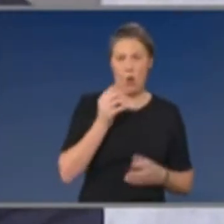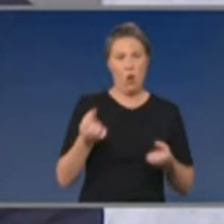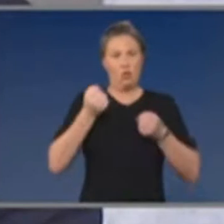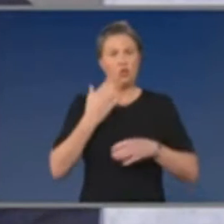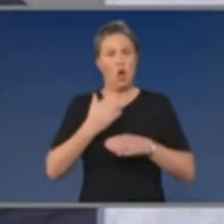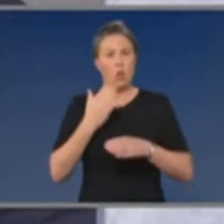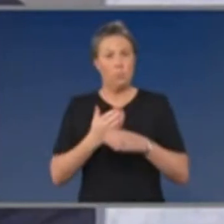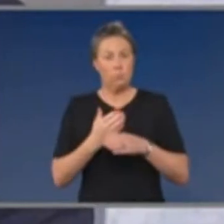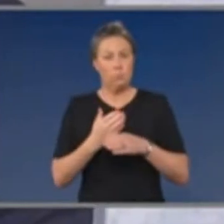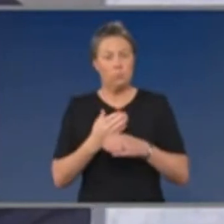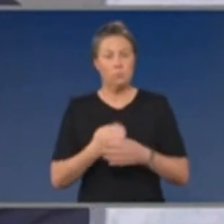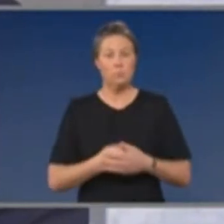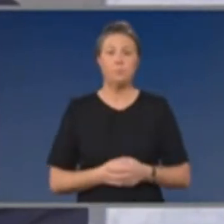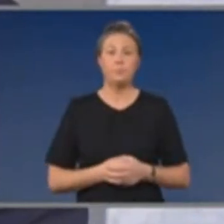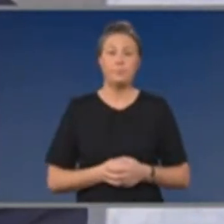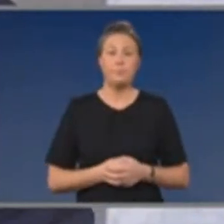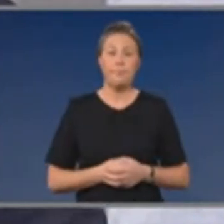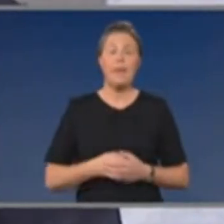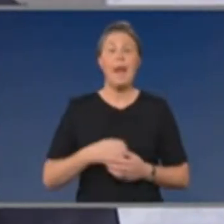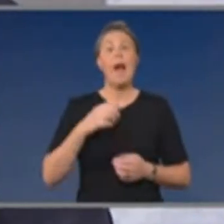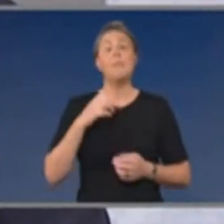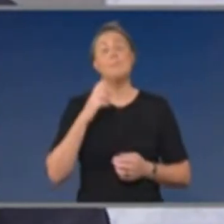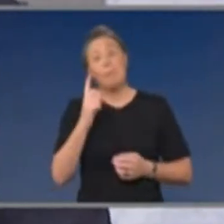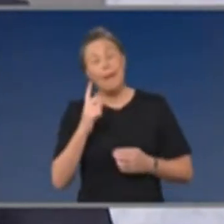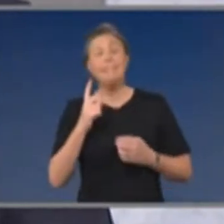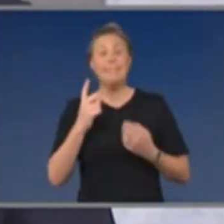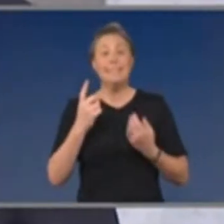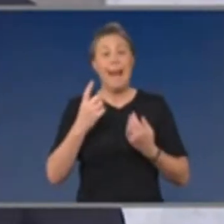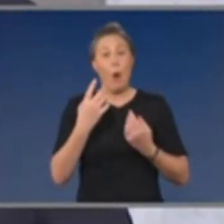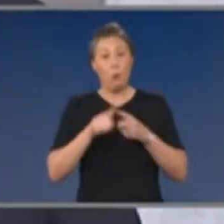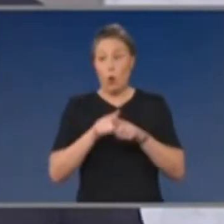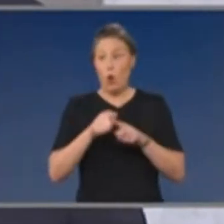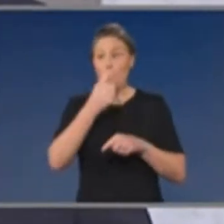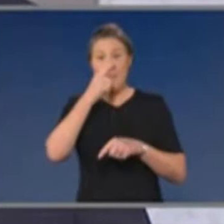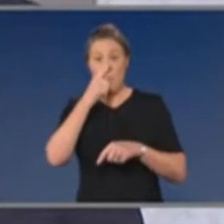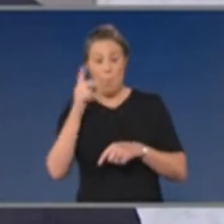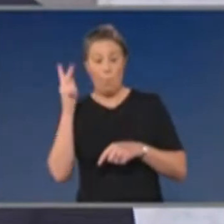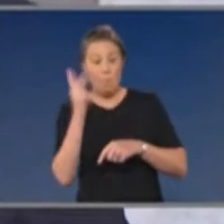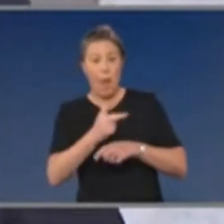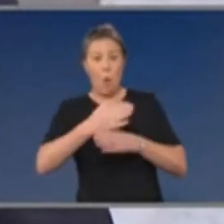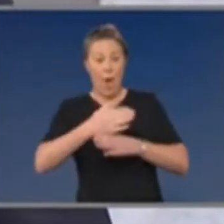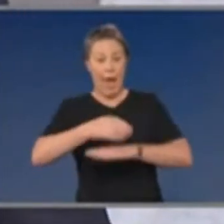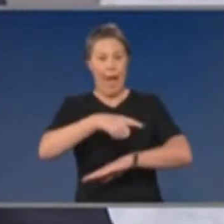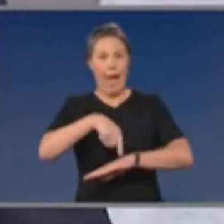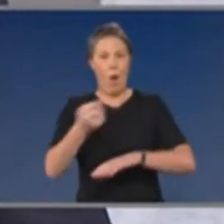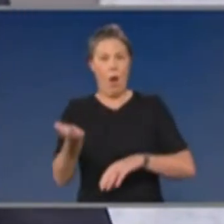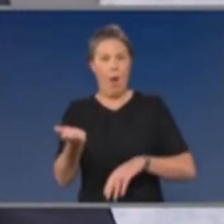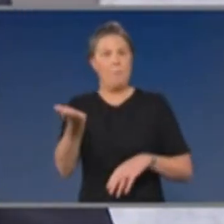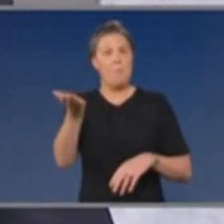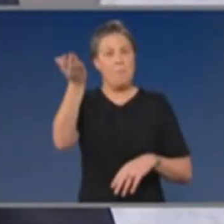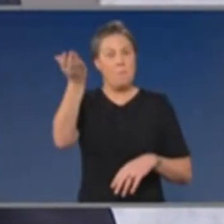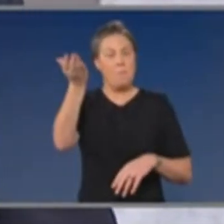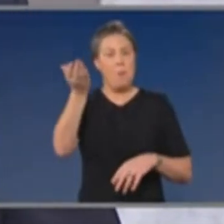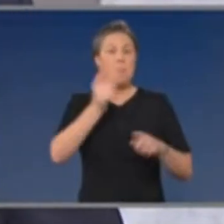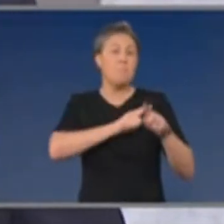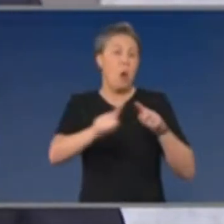Underemployment has fallen, and we've seen an improvement in ours. The majority of jobs, obviously, were in part-time employment, not